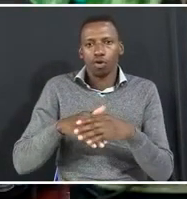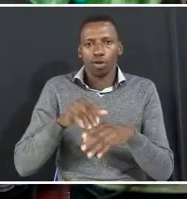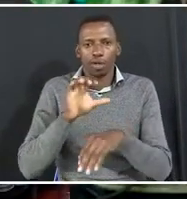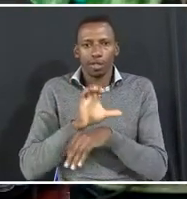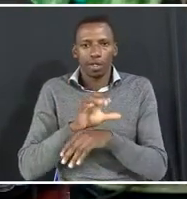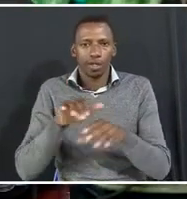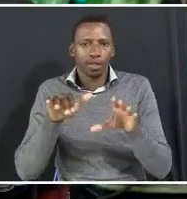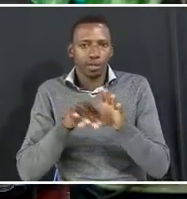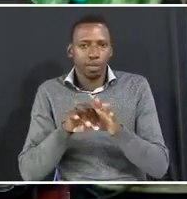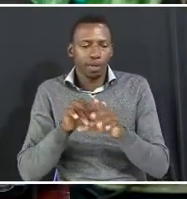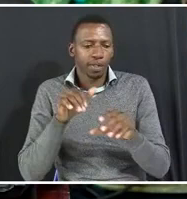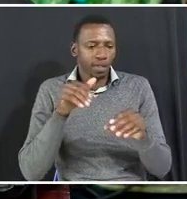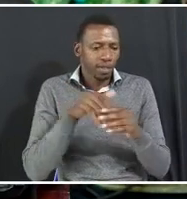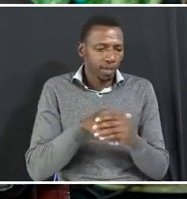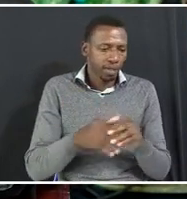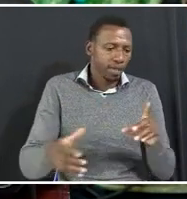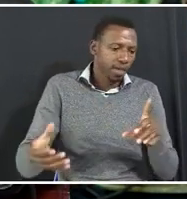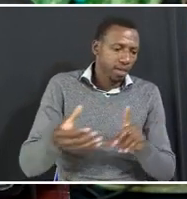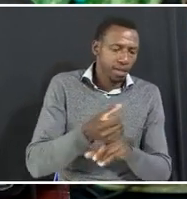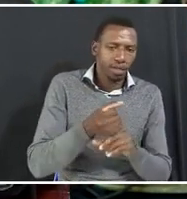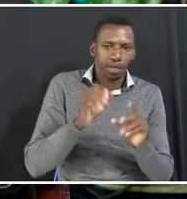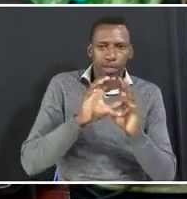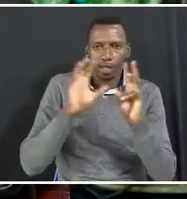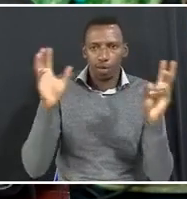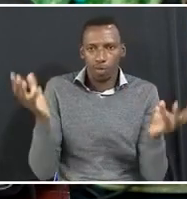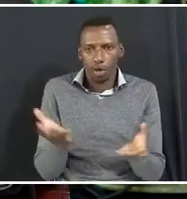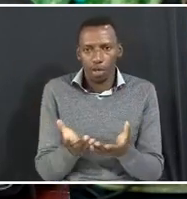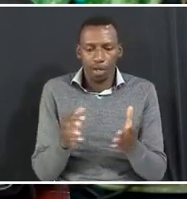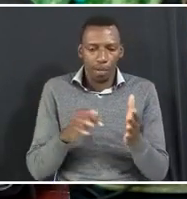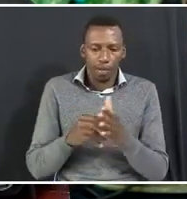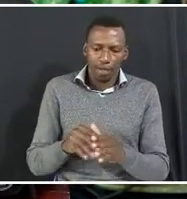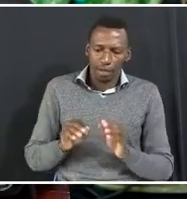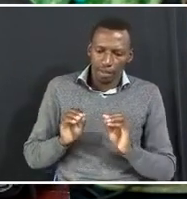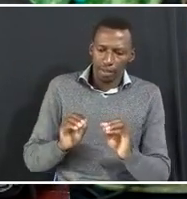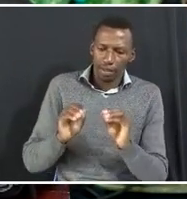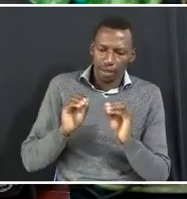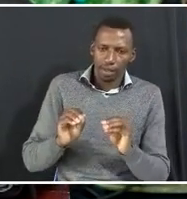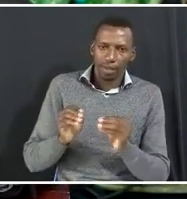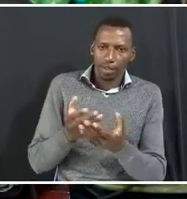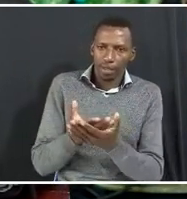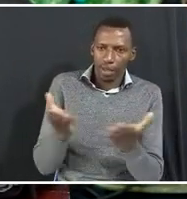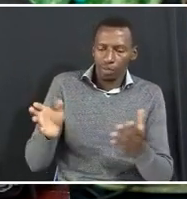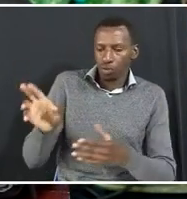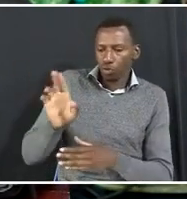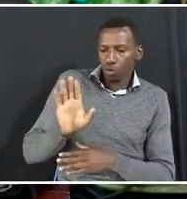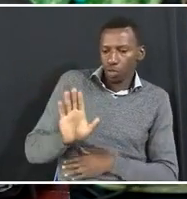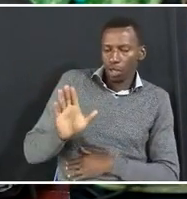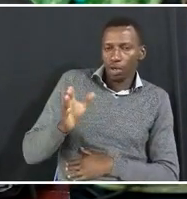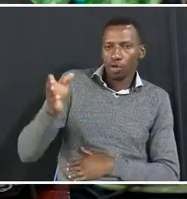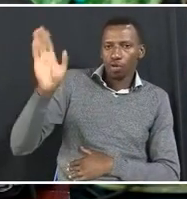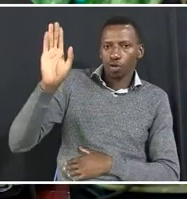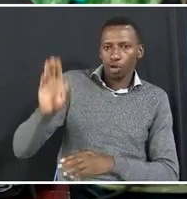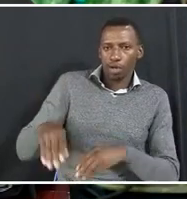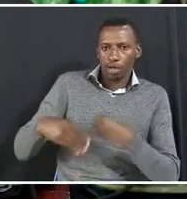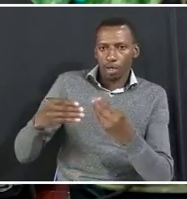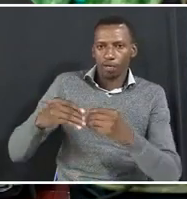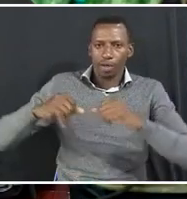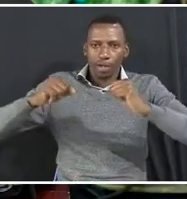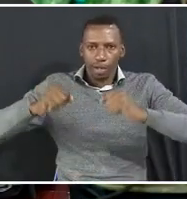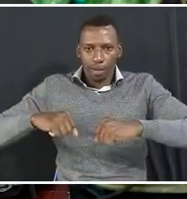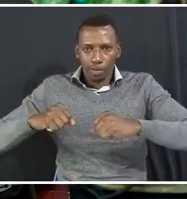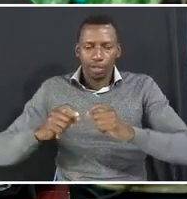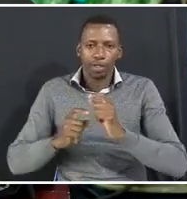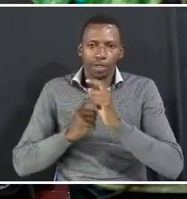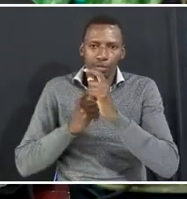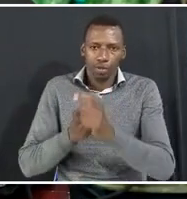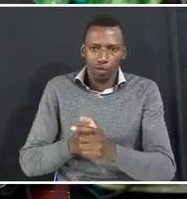the world. That means inspiring and equipping them to use their God-given abilities and gifts, and spiritual gifts